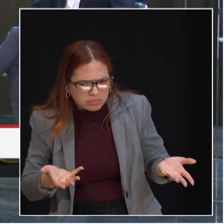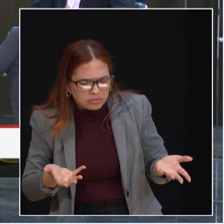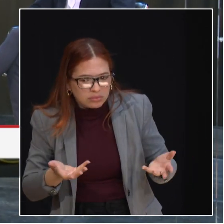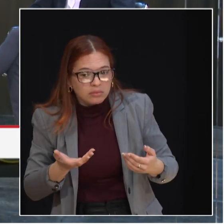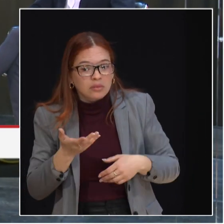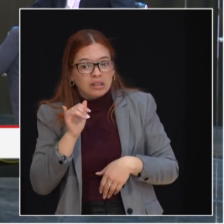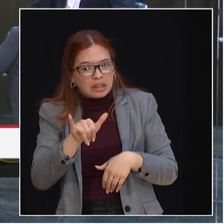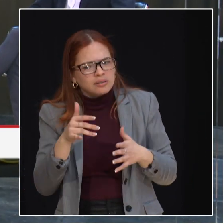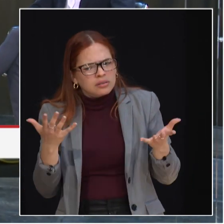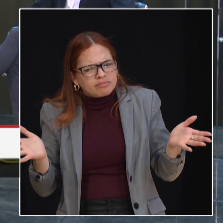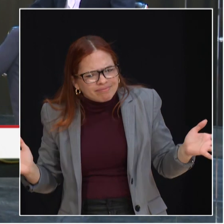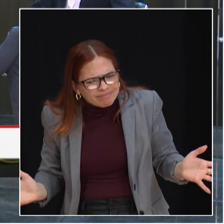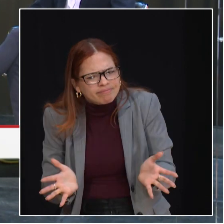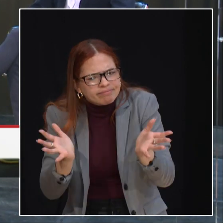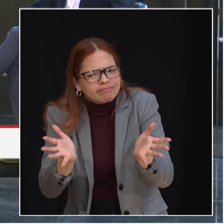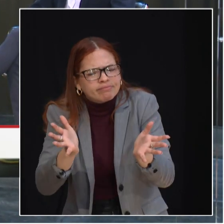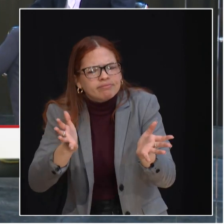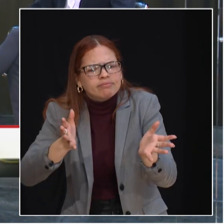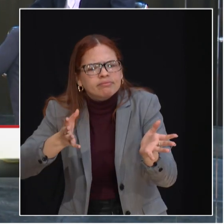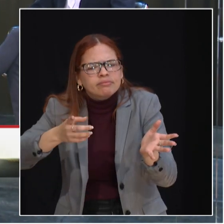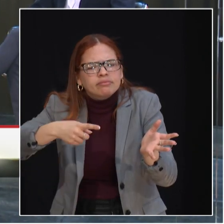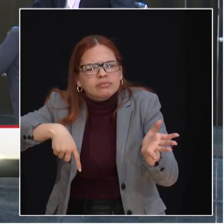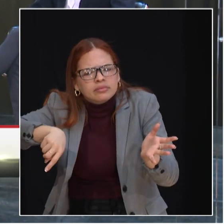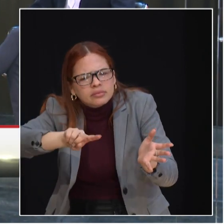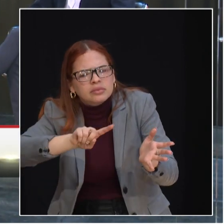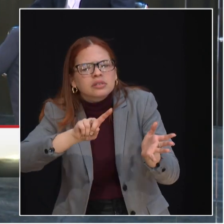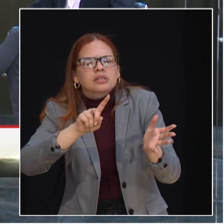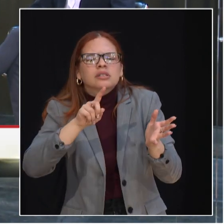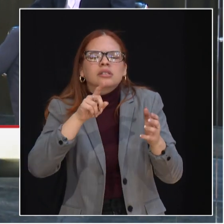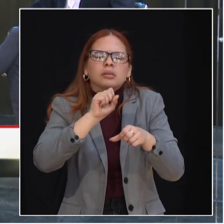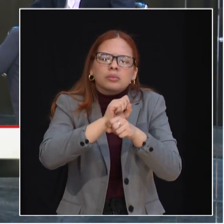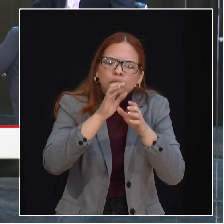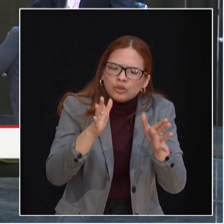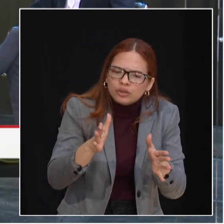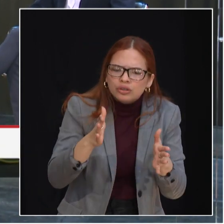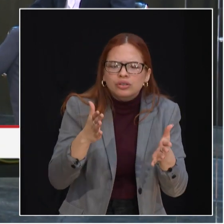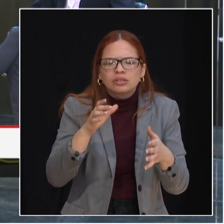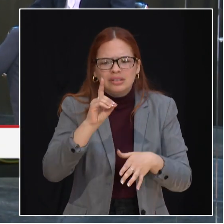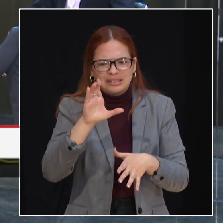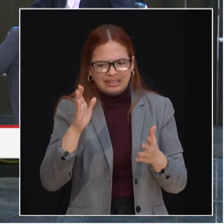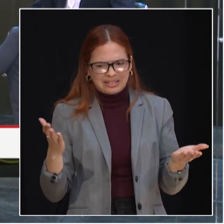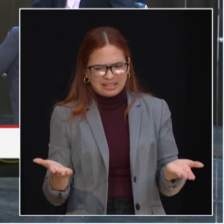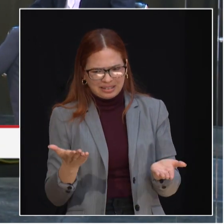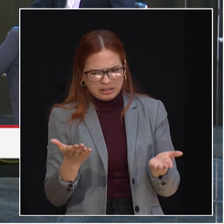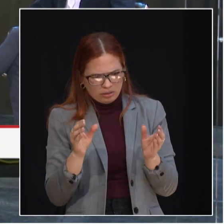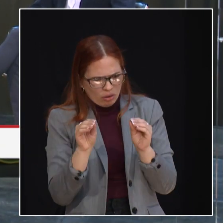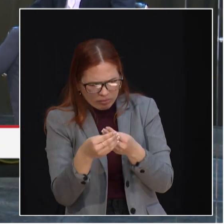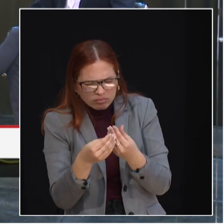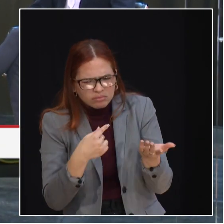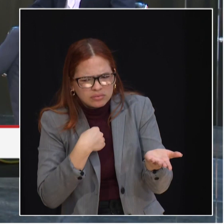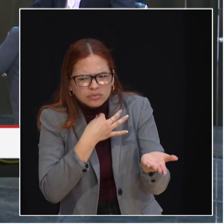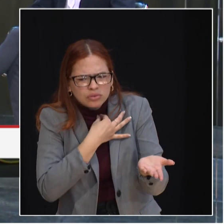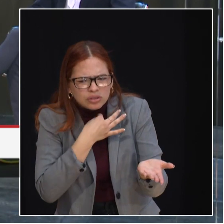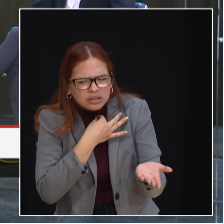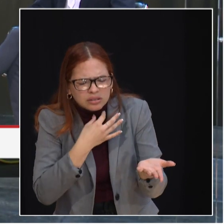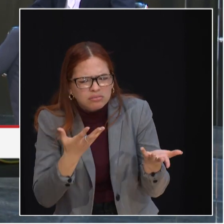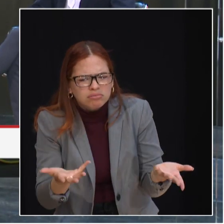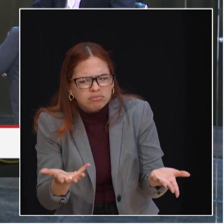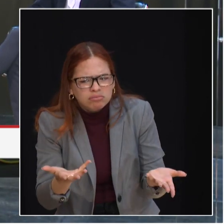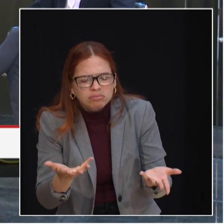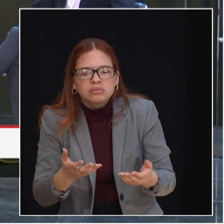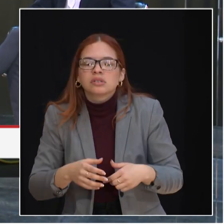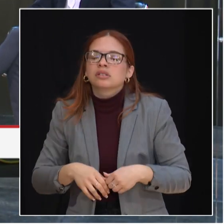make this the place that you want your employees to be in your office to be located? I mean, we're